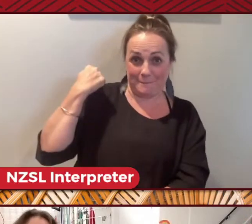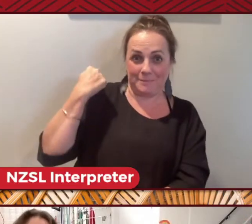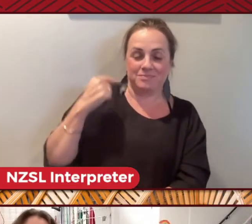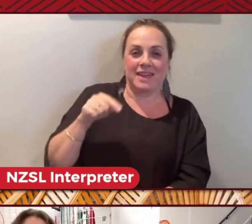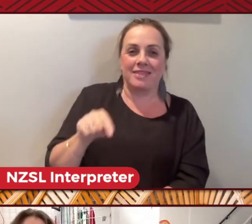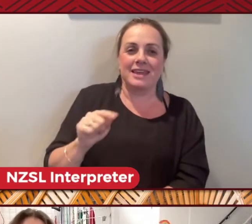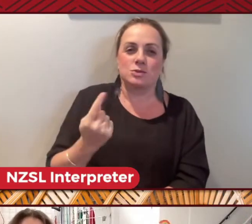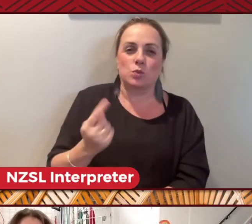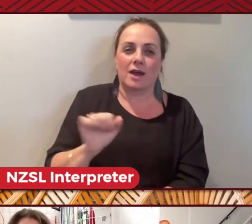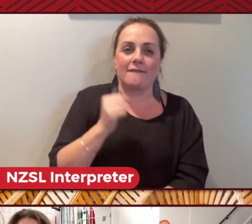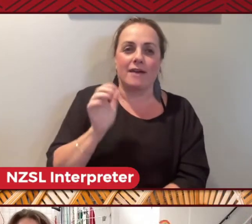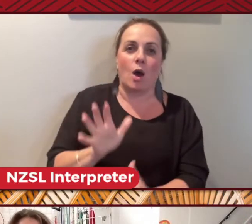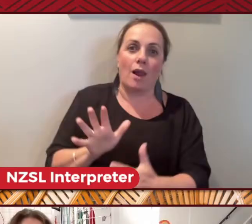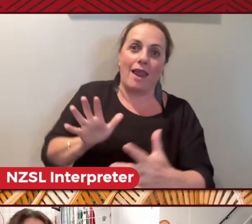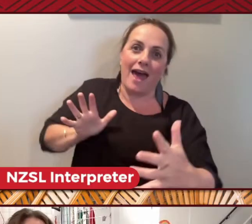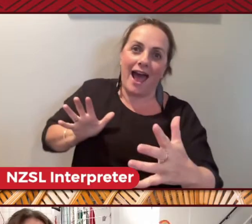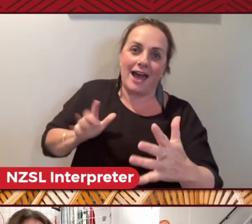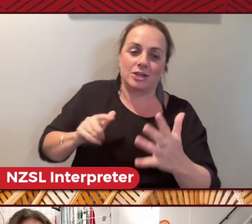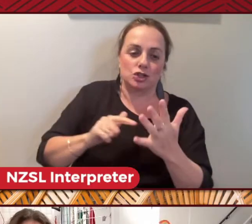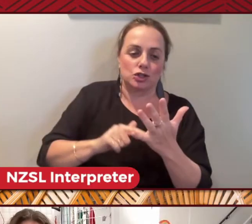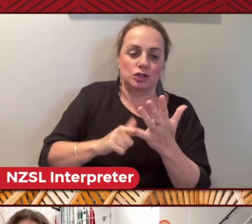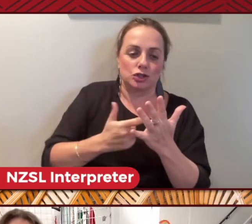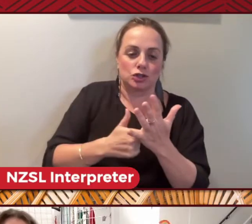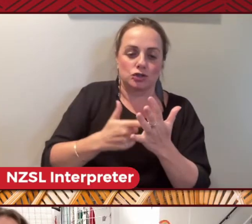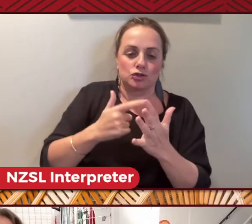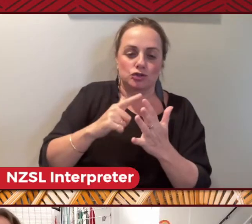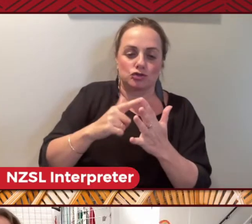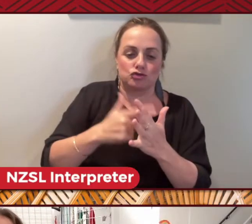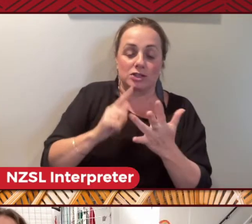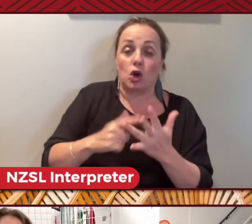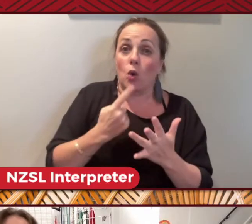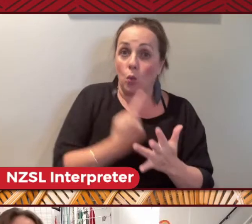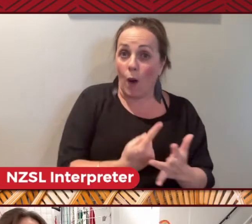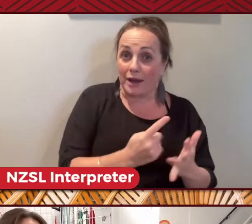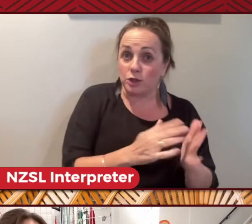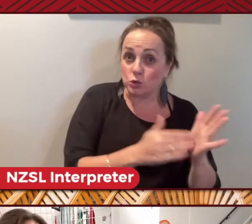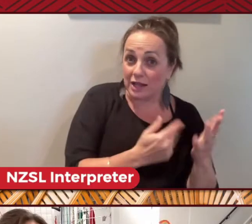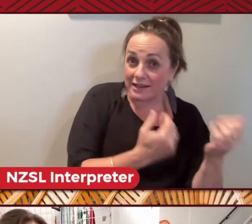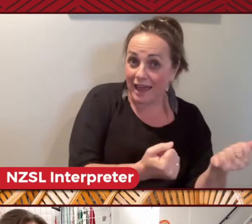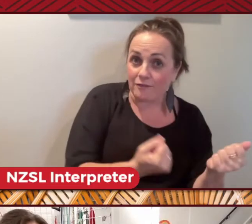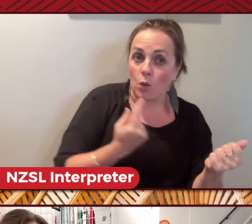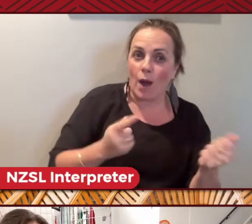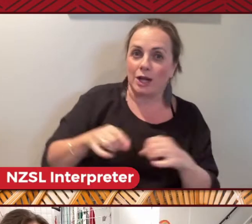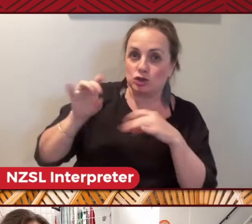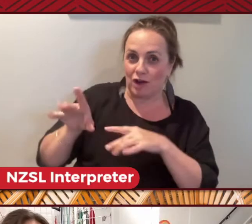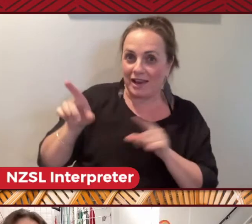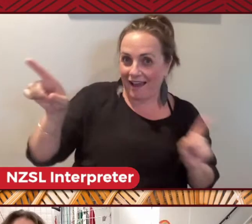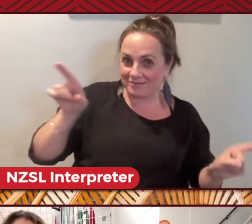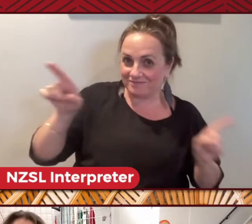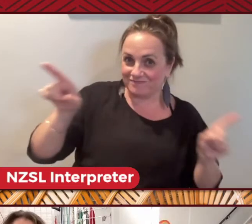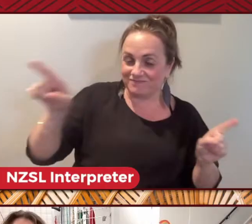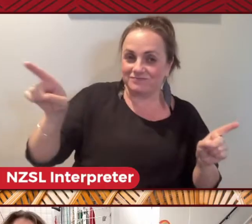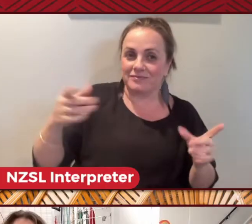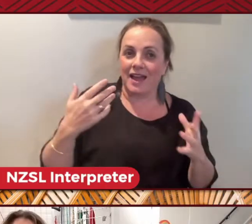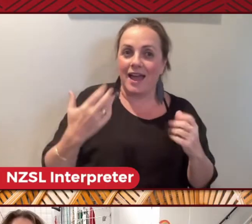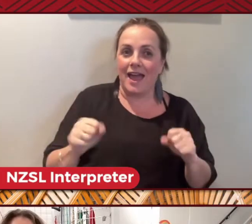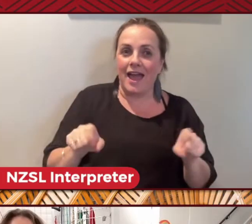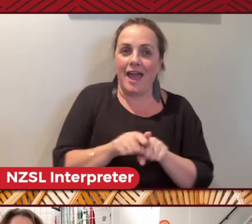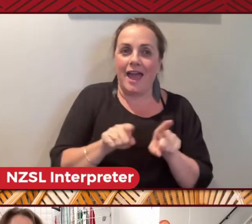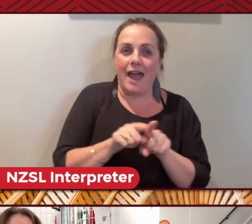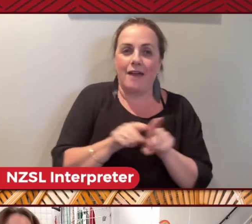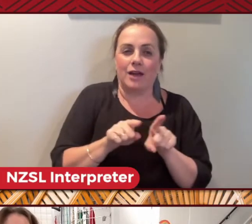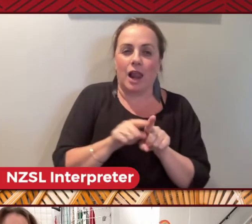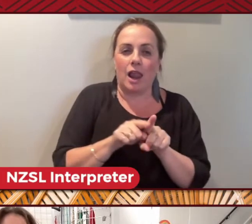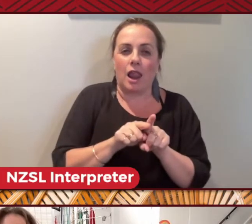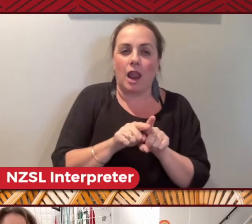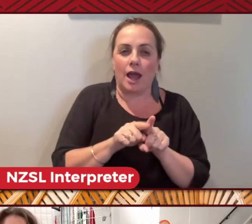of our larger models of the Trexo. So we have one in New Zealand and one in Australia. It is a wearable exoskeleton device that